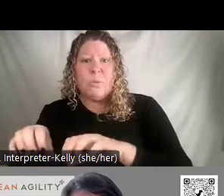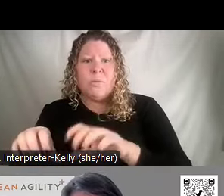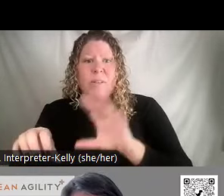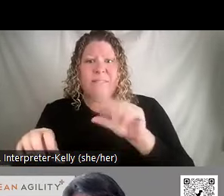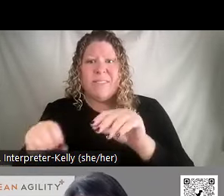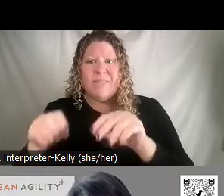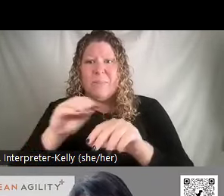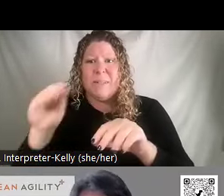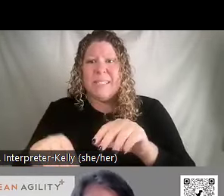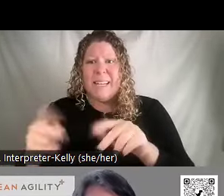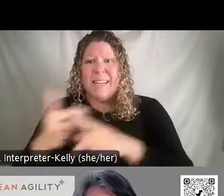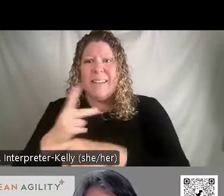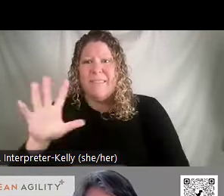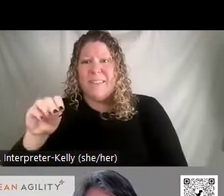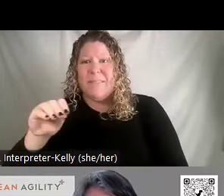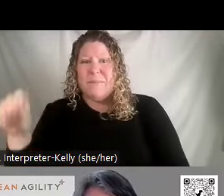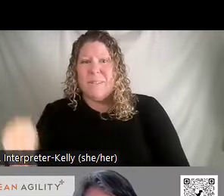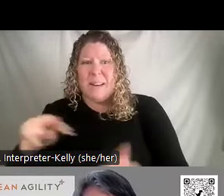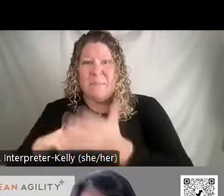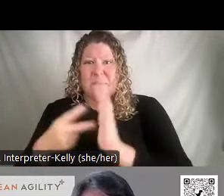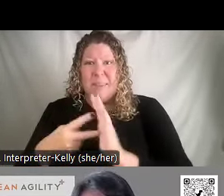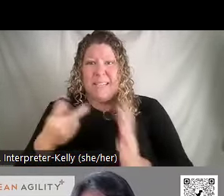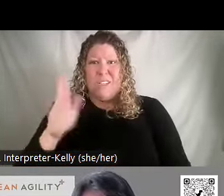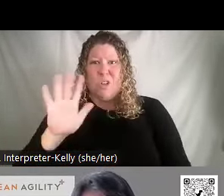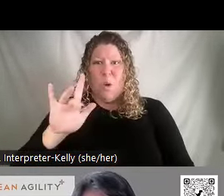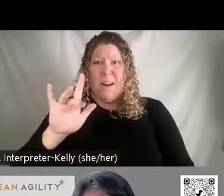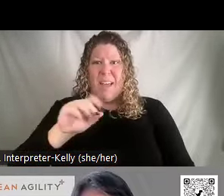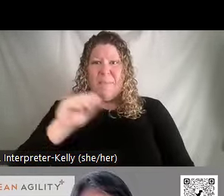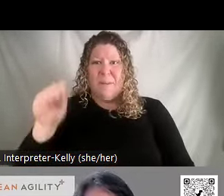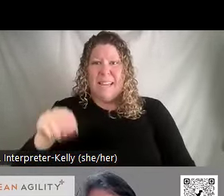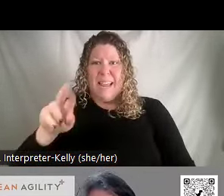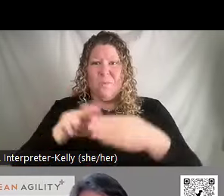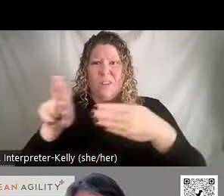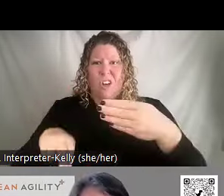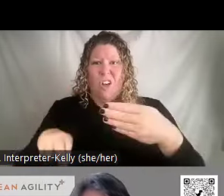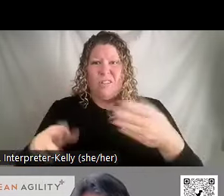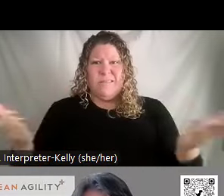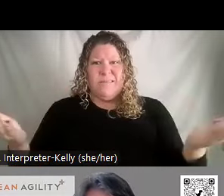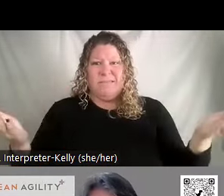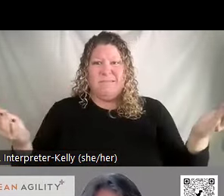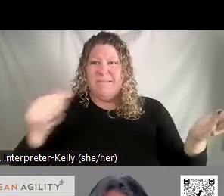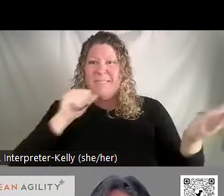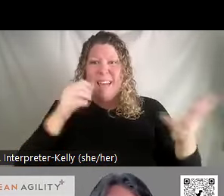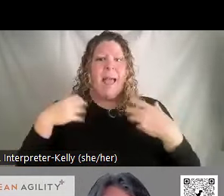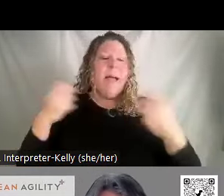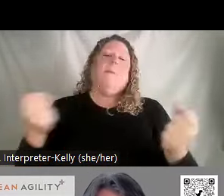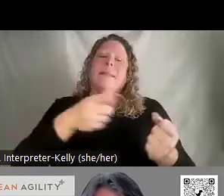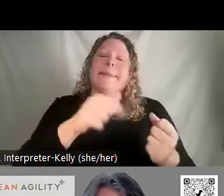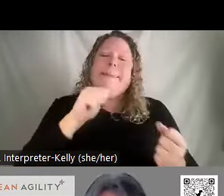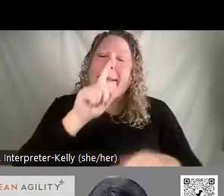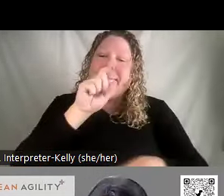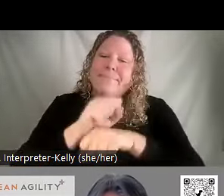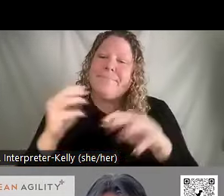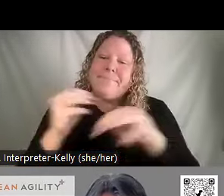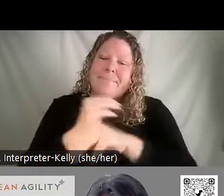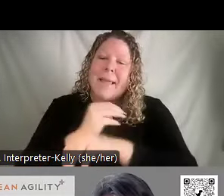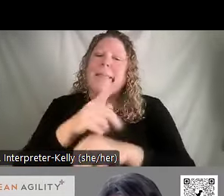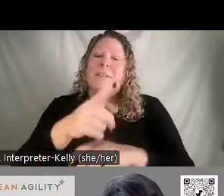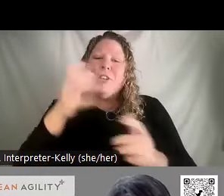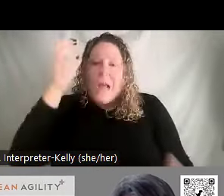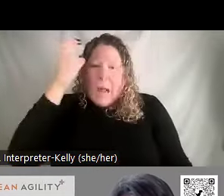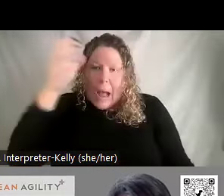R score is going to be 25%. So that's not really healthy. Now, this is not a mathematical equation. It's notional, just to kind of pull